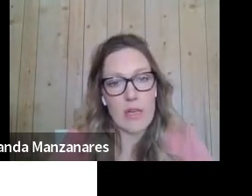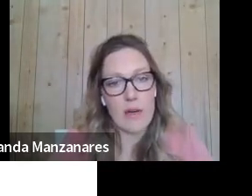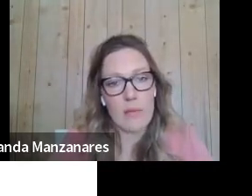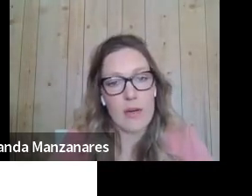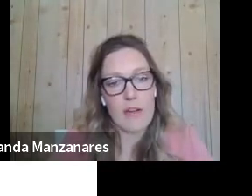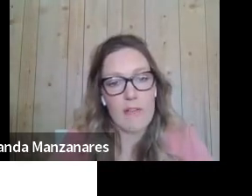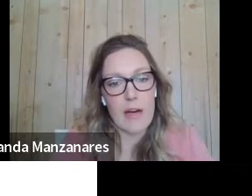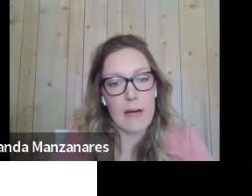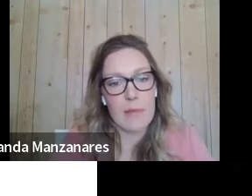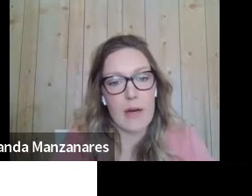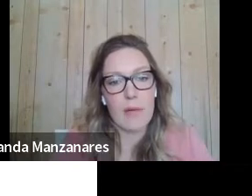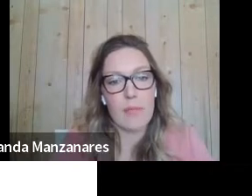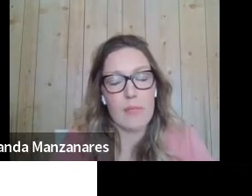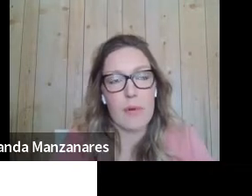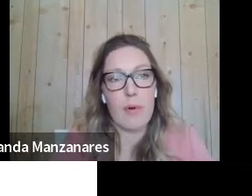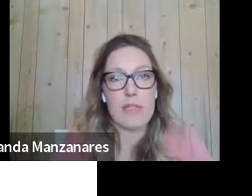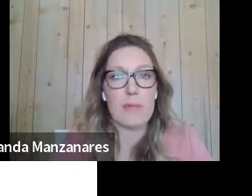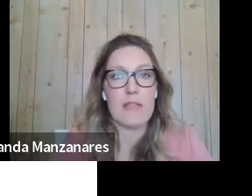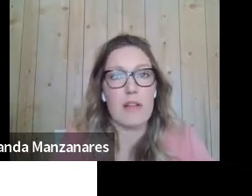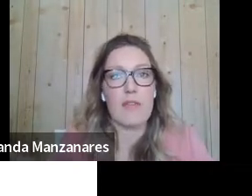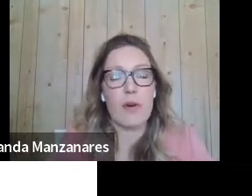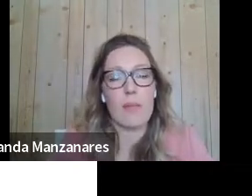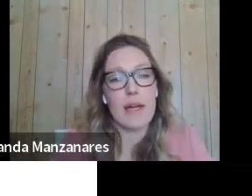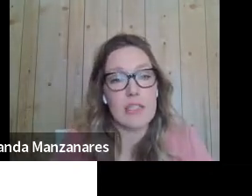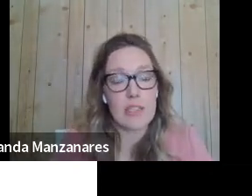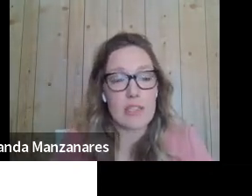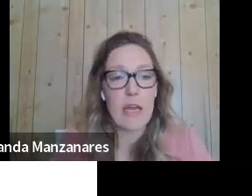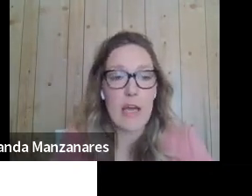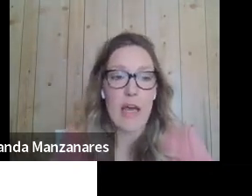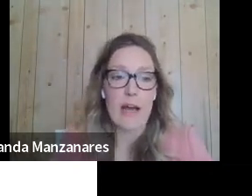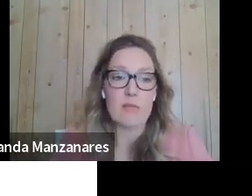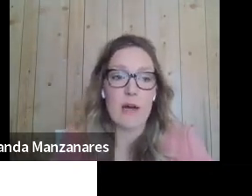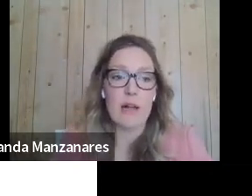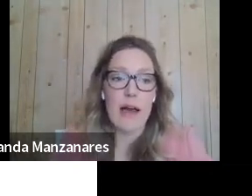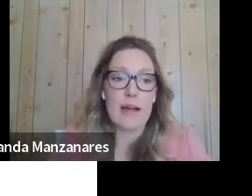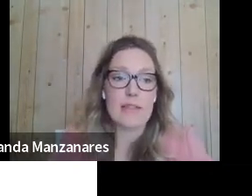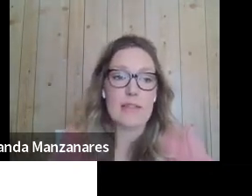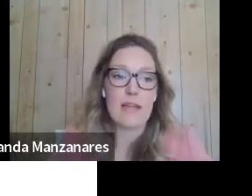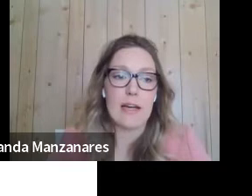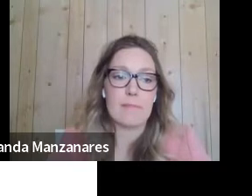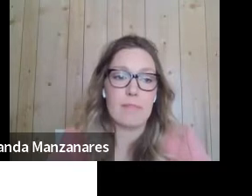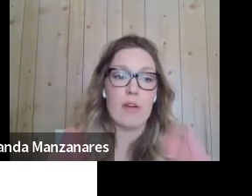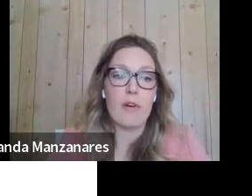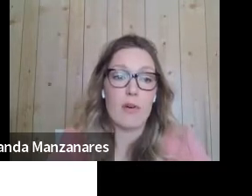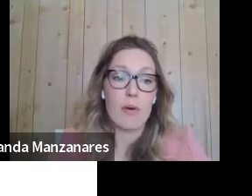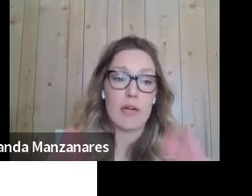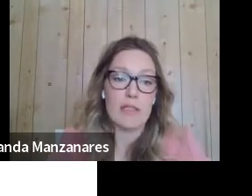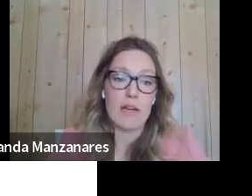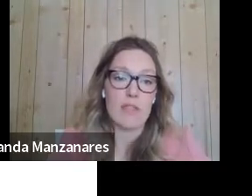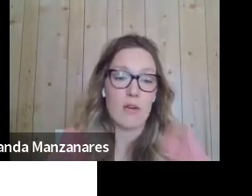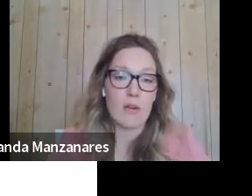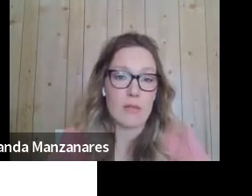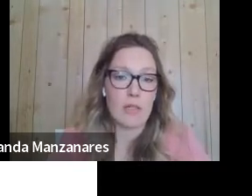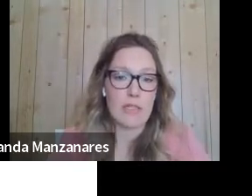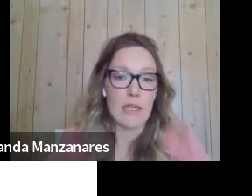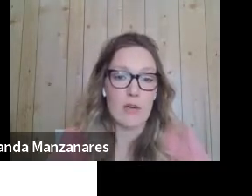3 resources, a brief a report specifically for practitioners, as well as the full report itself